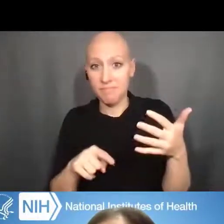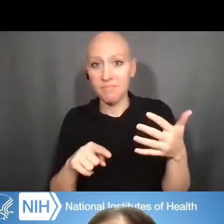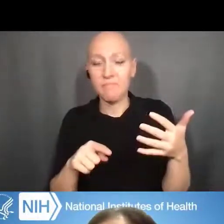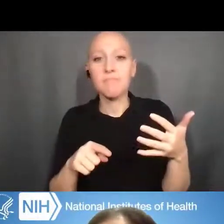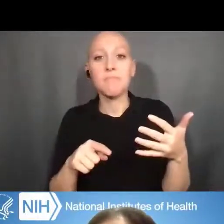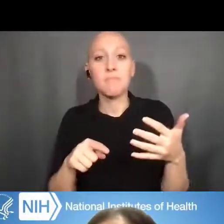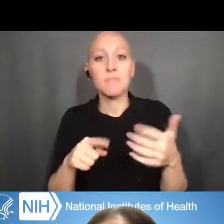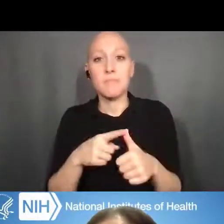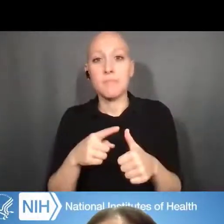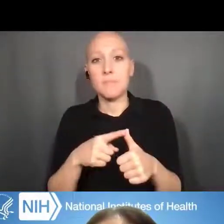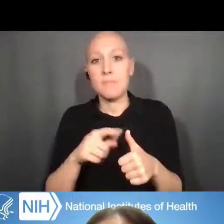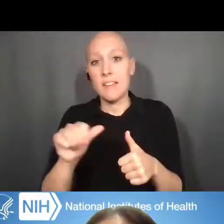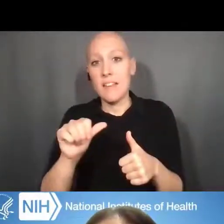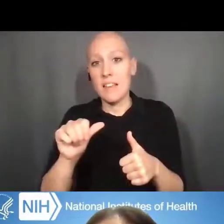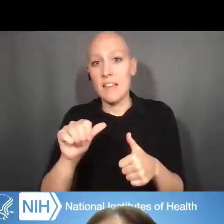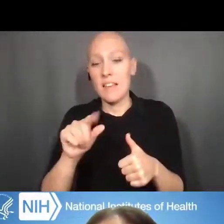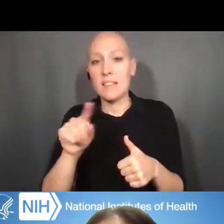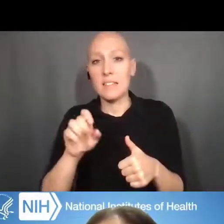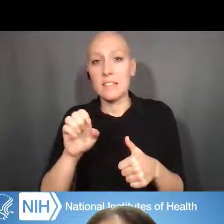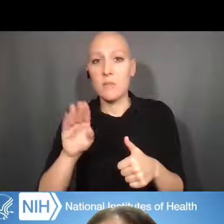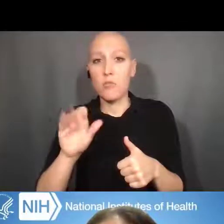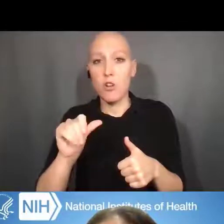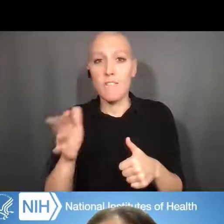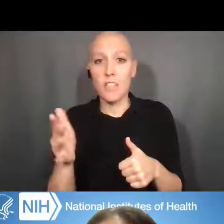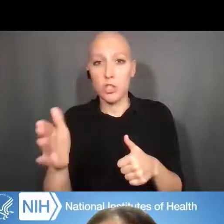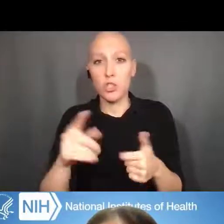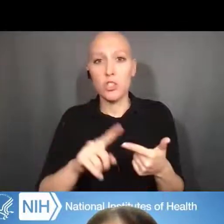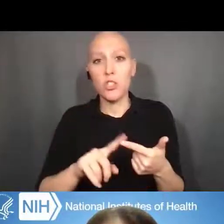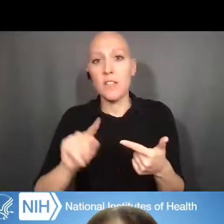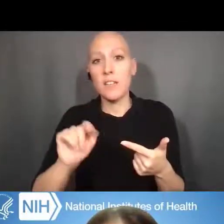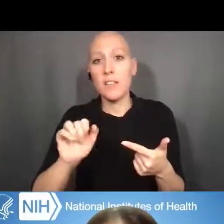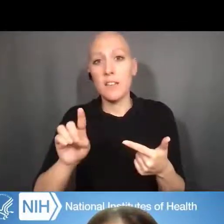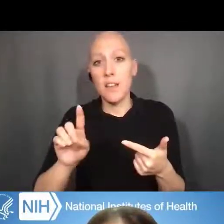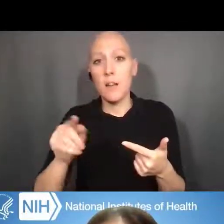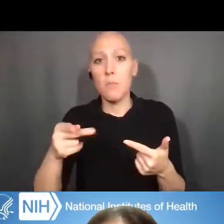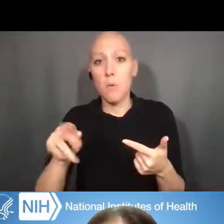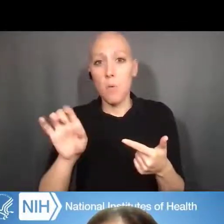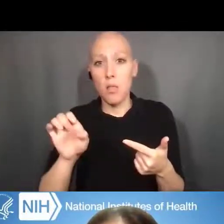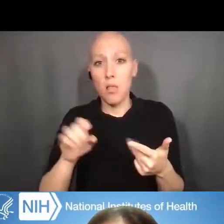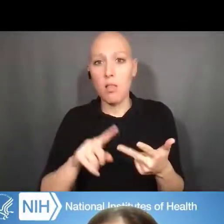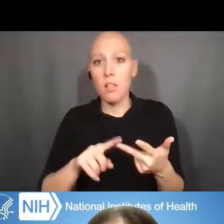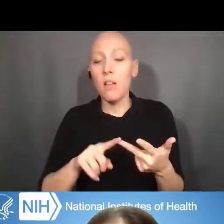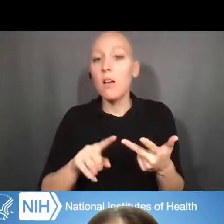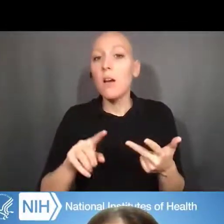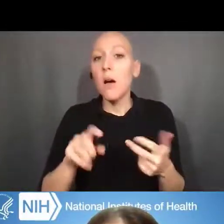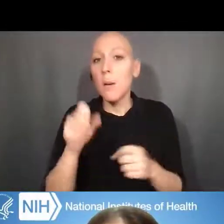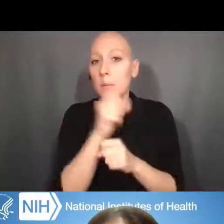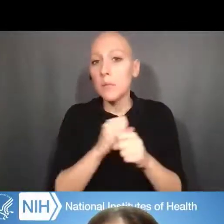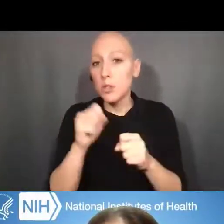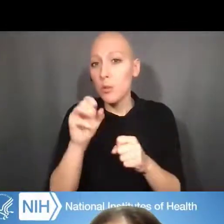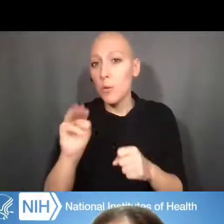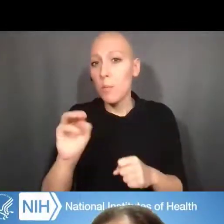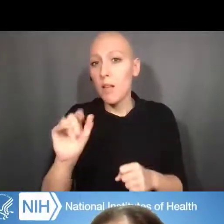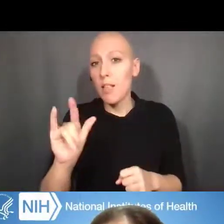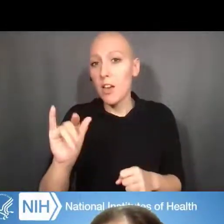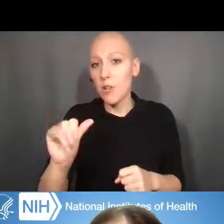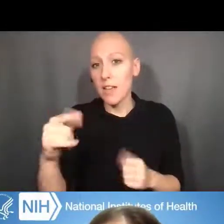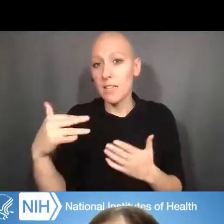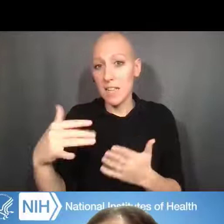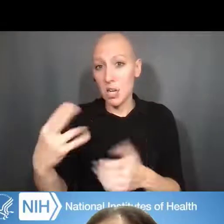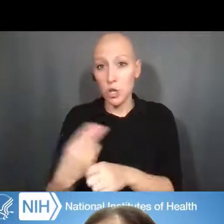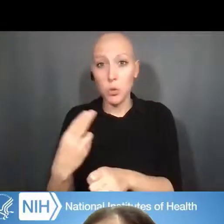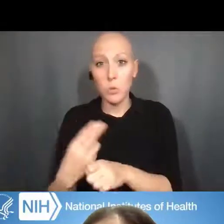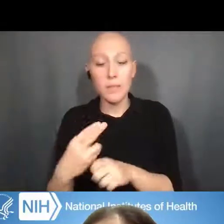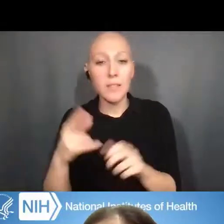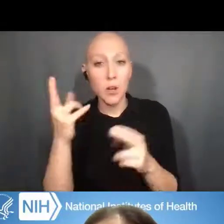C, a mosquito malaria study using a rabbit host, D, octopus. C,